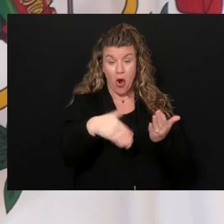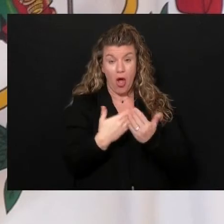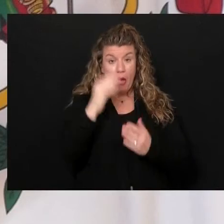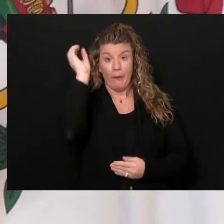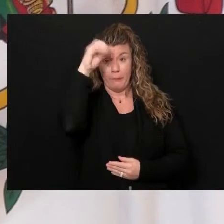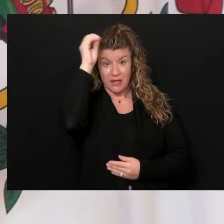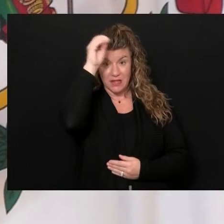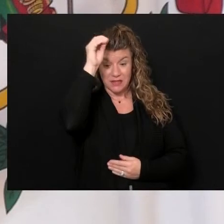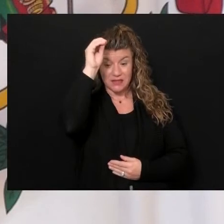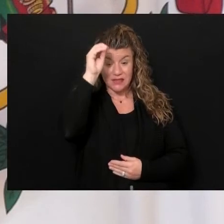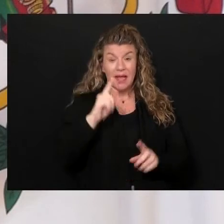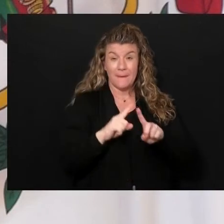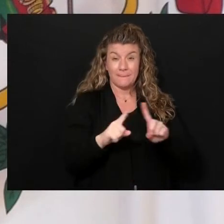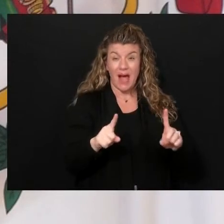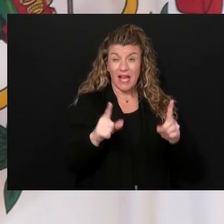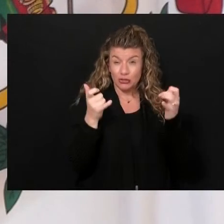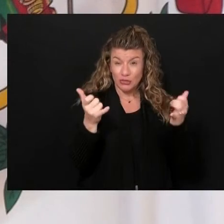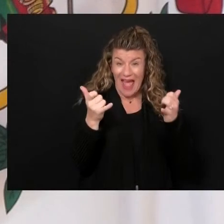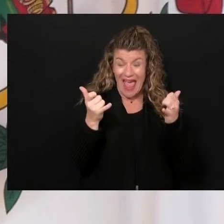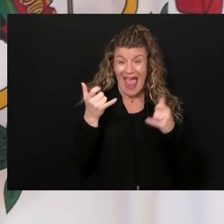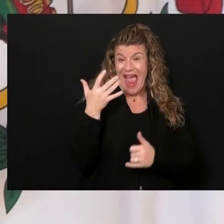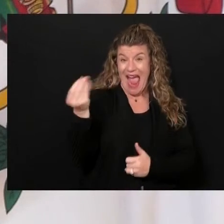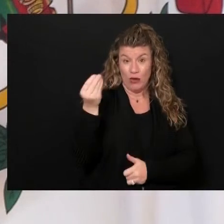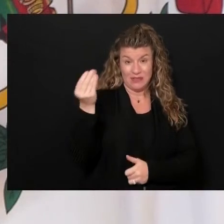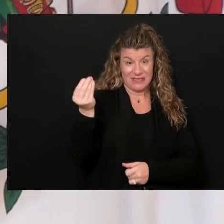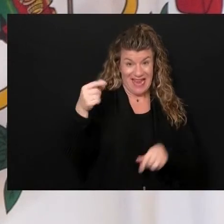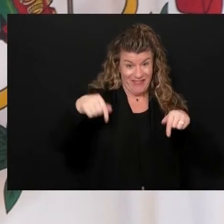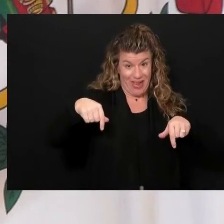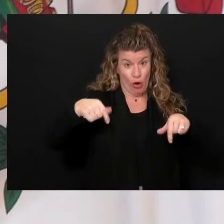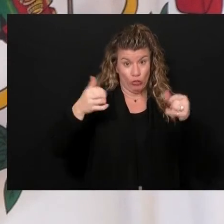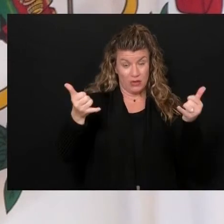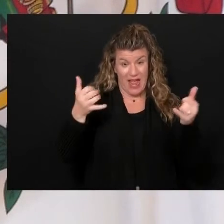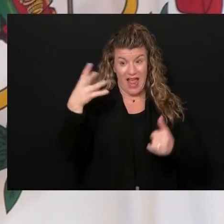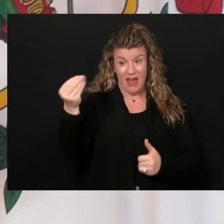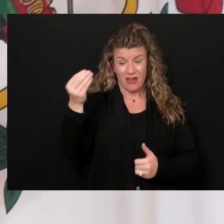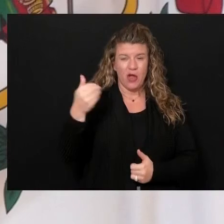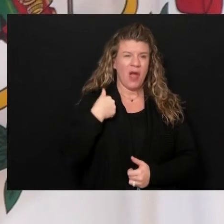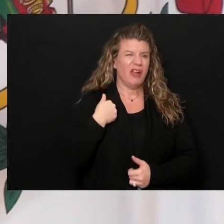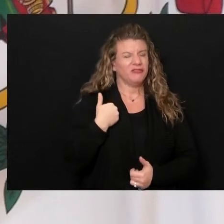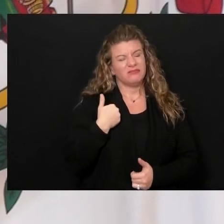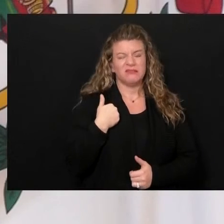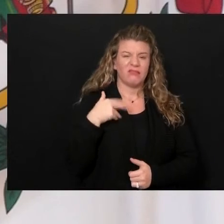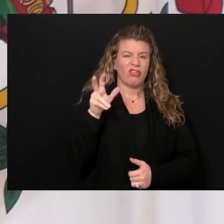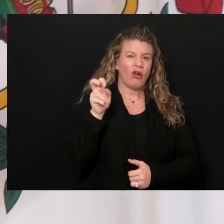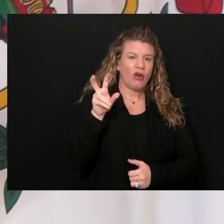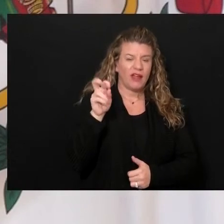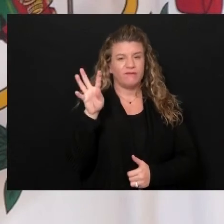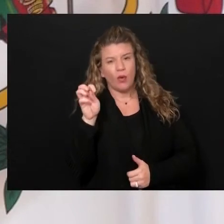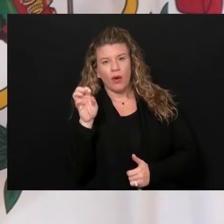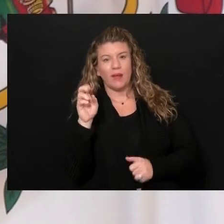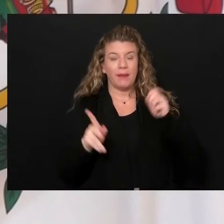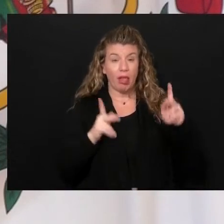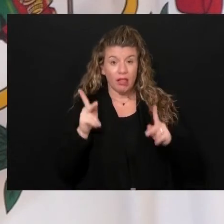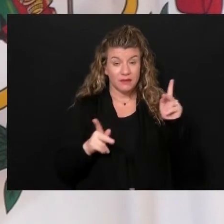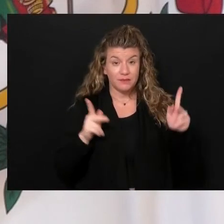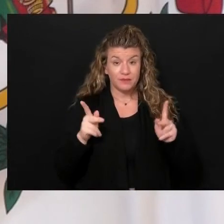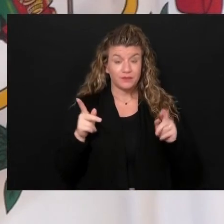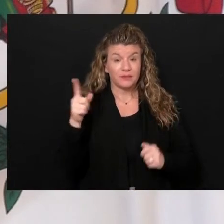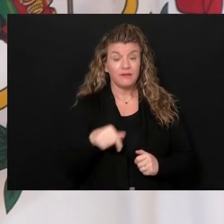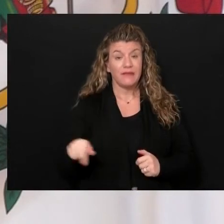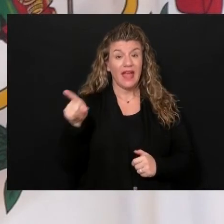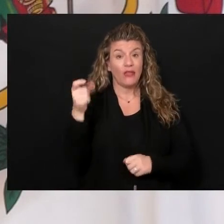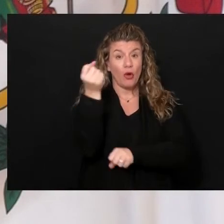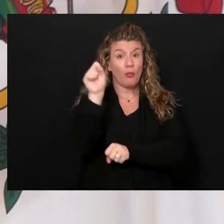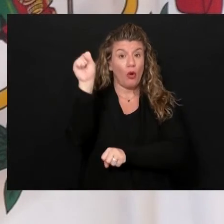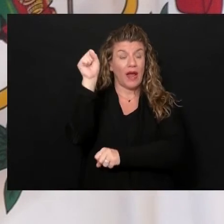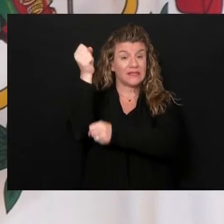But outside of the Capitol right now, you've got 30 or 40 people, and what they're